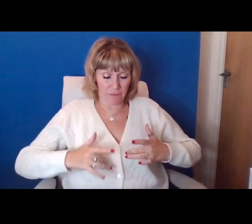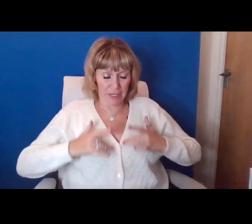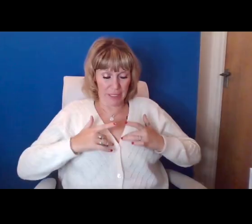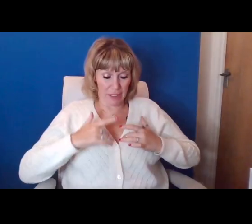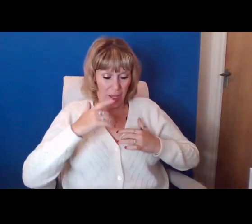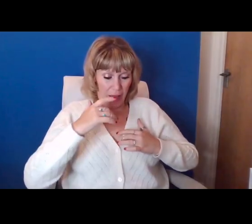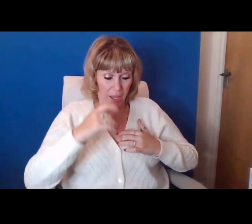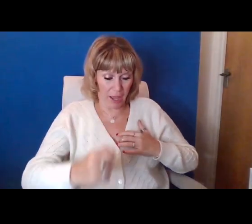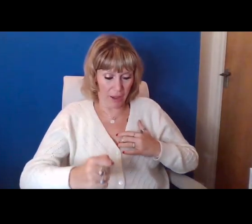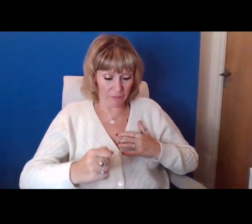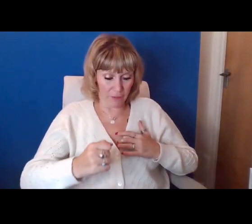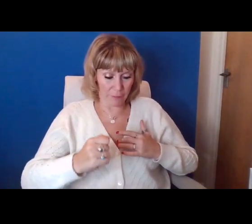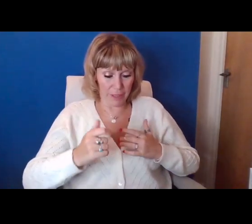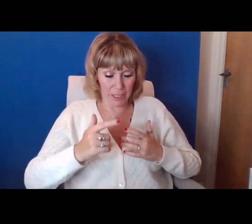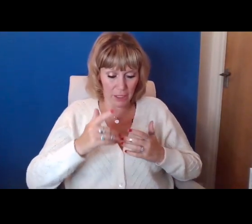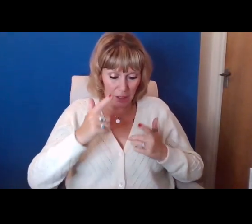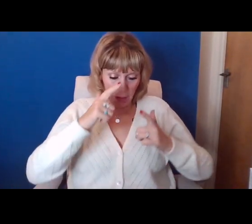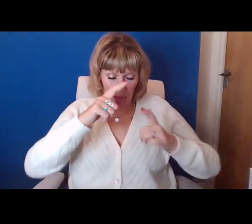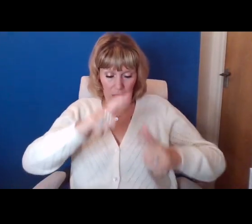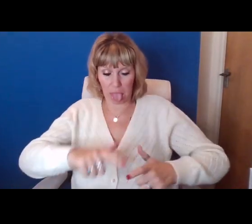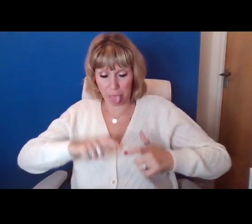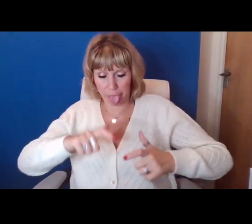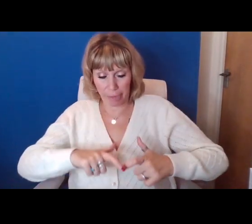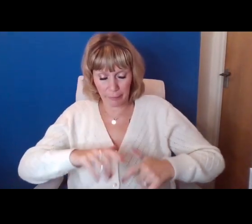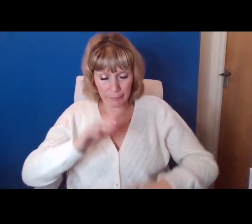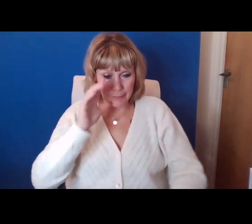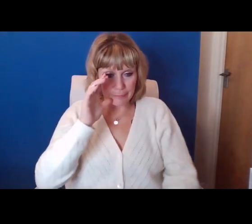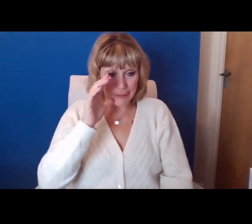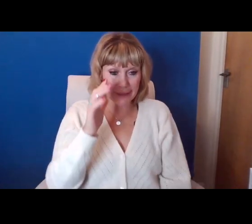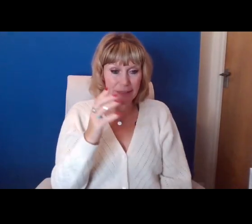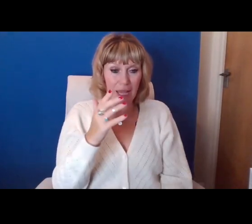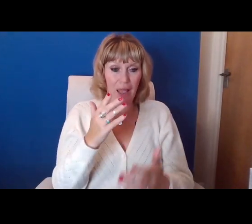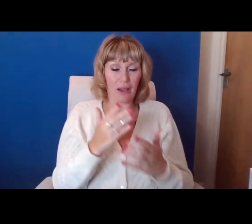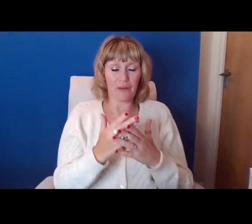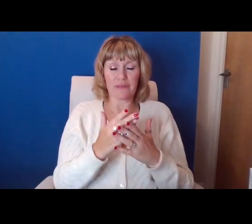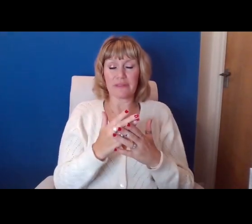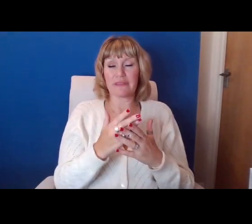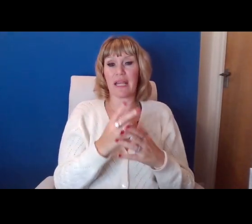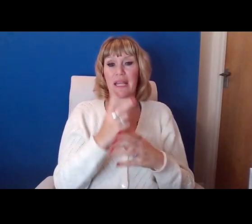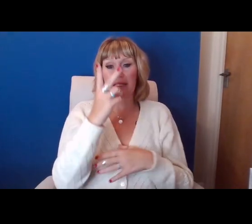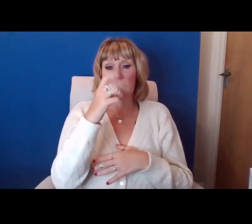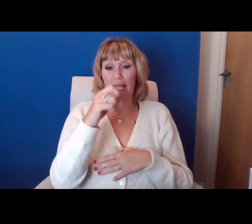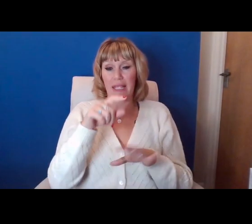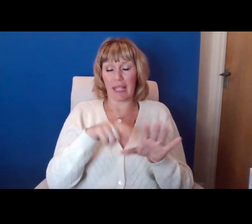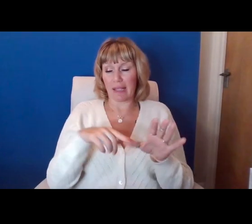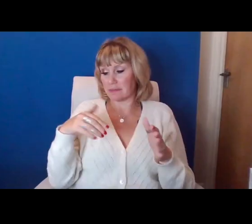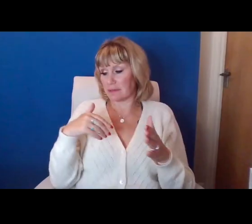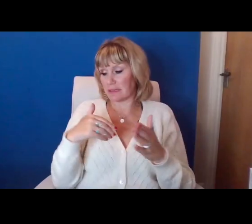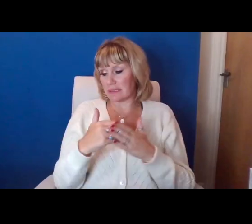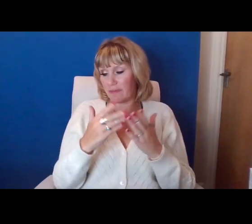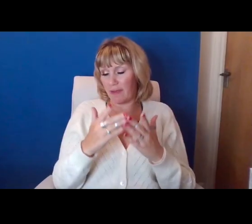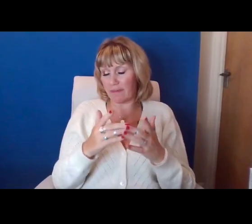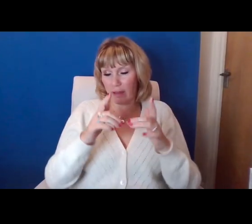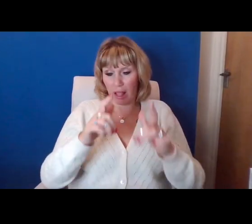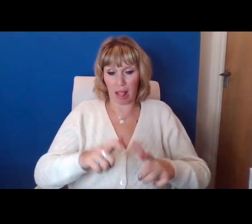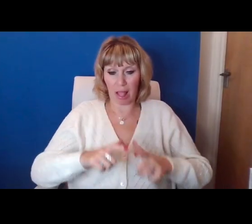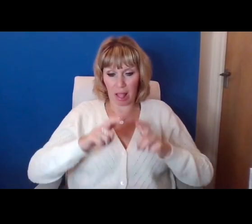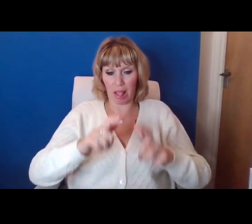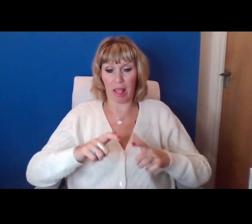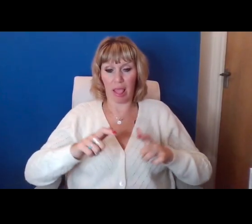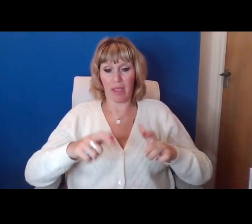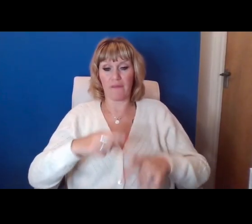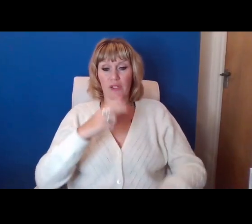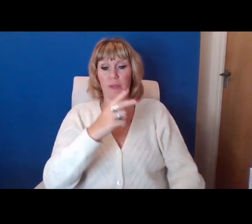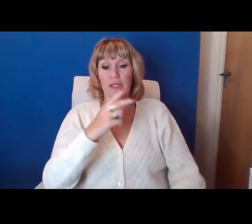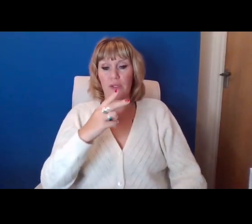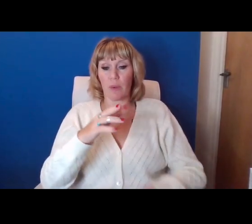green bedding of my bed after decades of having to live here for about 22 hours, lie here for about 22